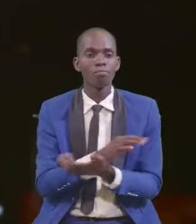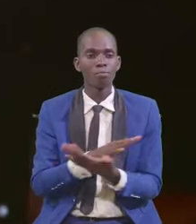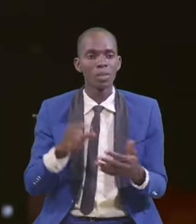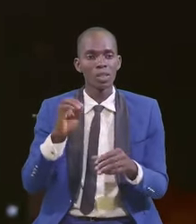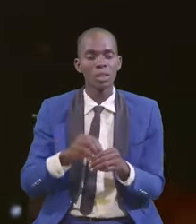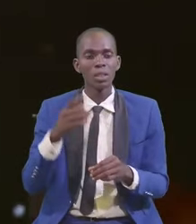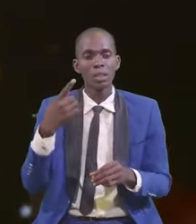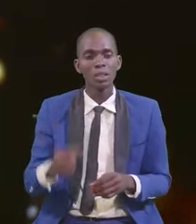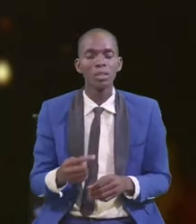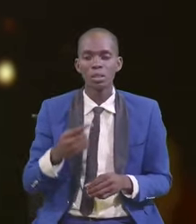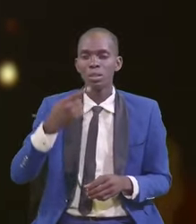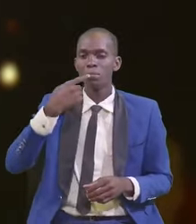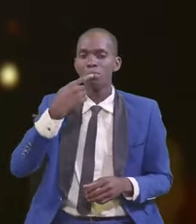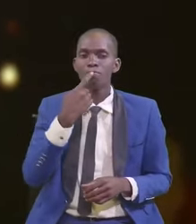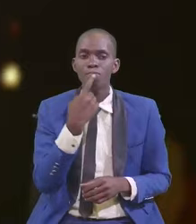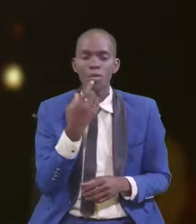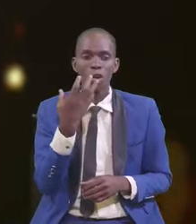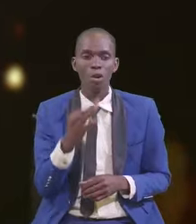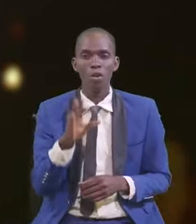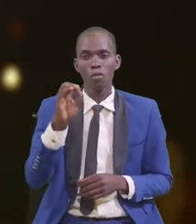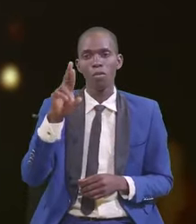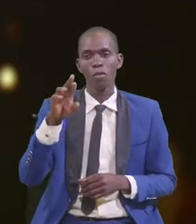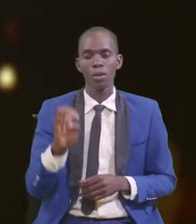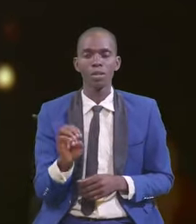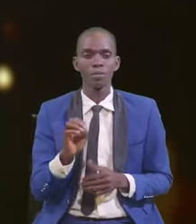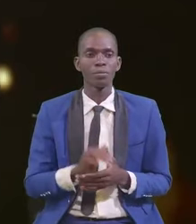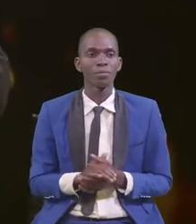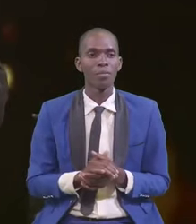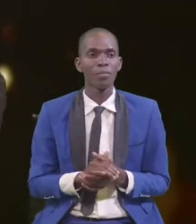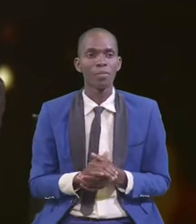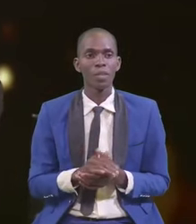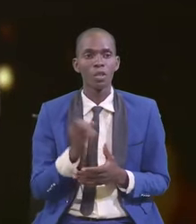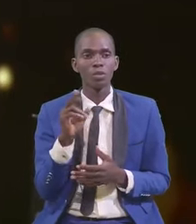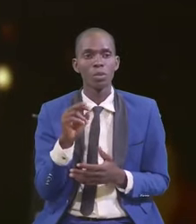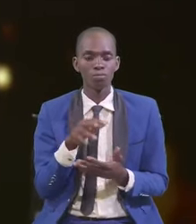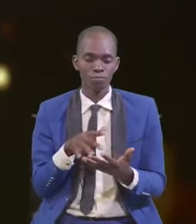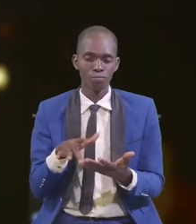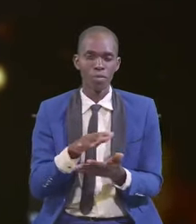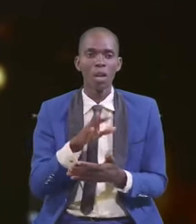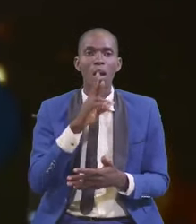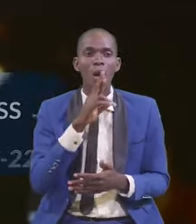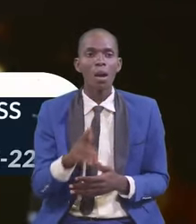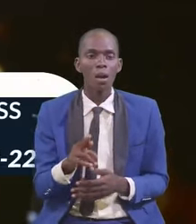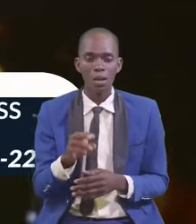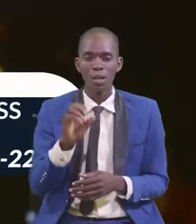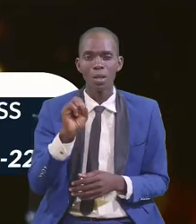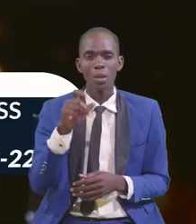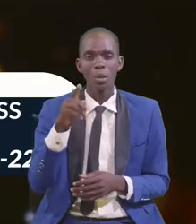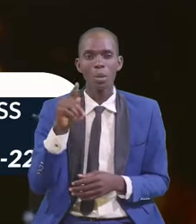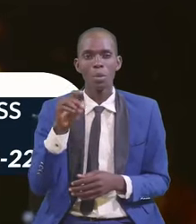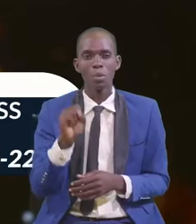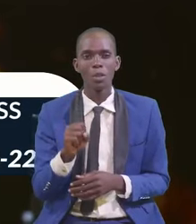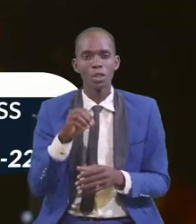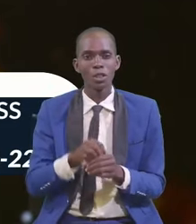again saying of Cory look at verse 12 these are Sports in your